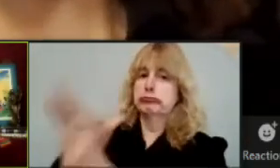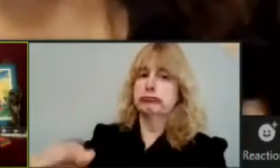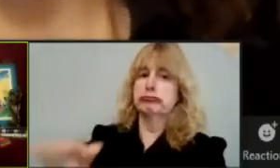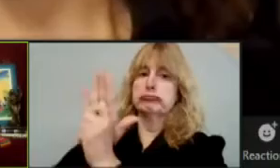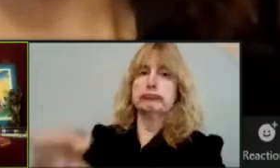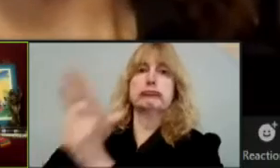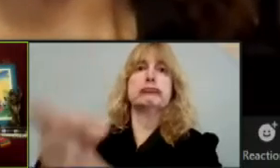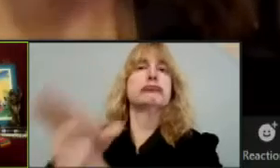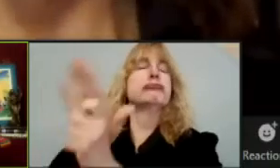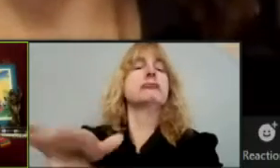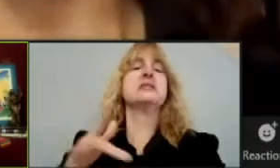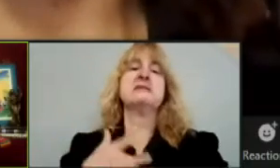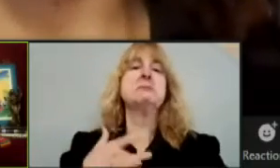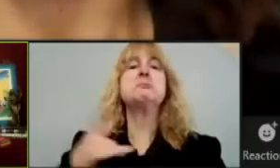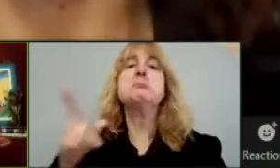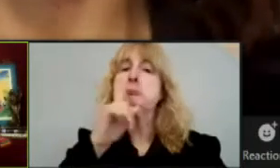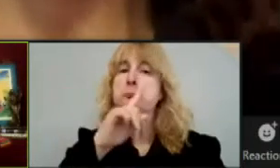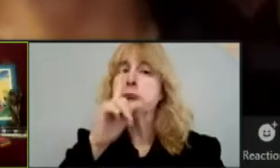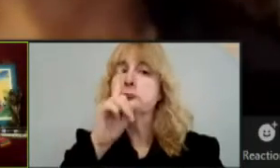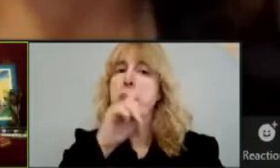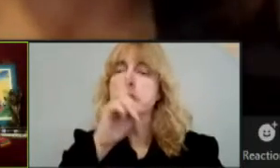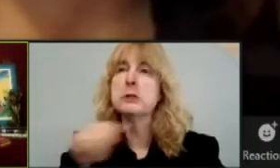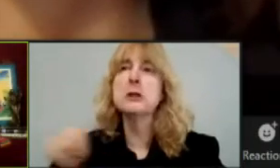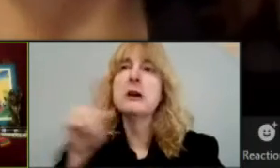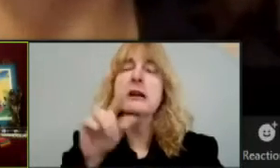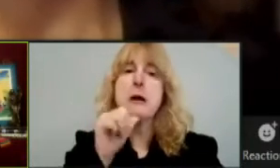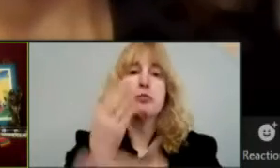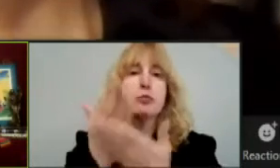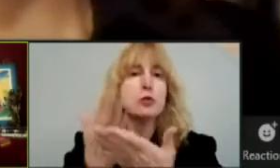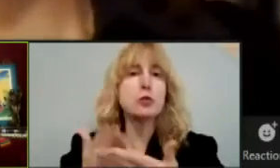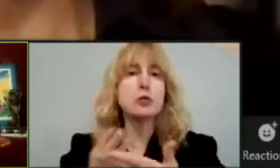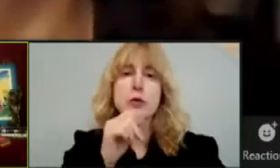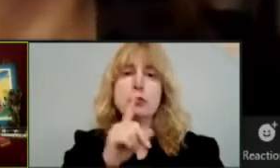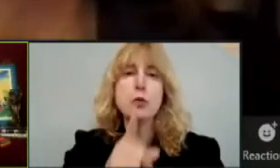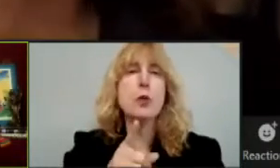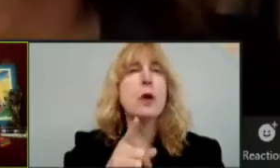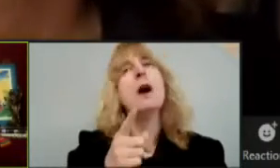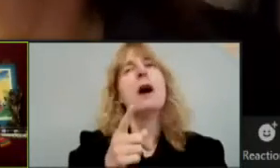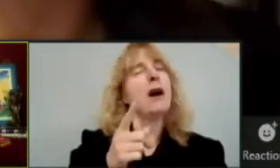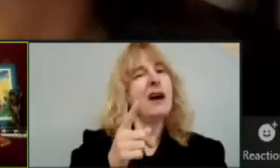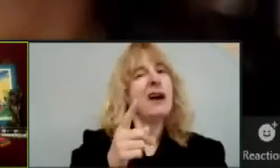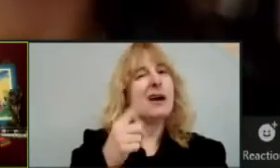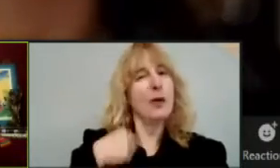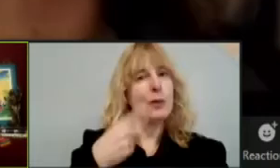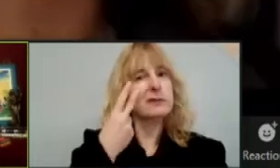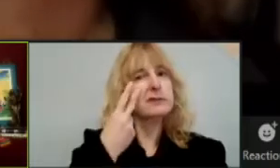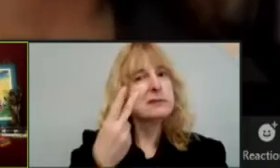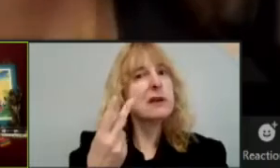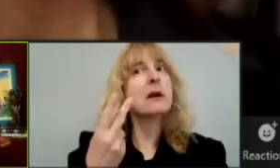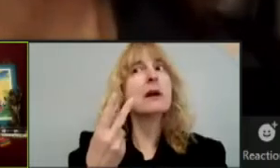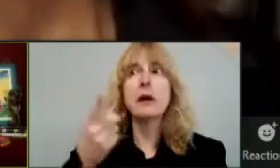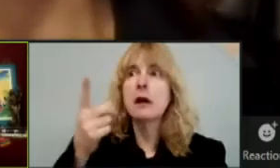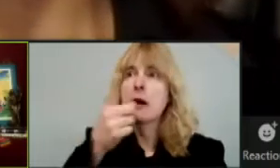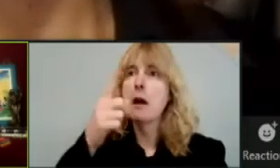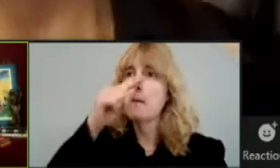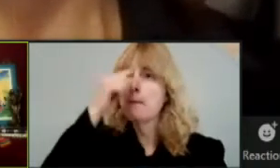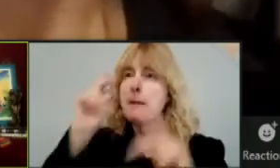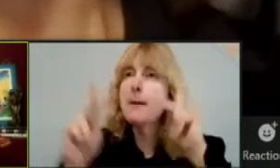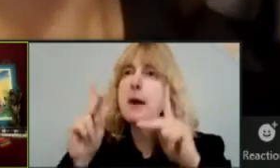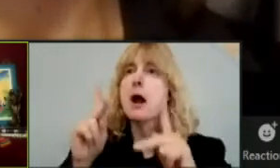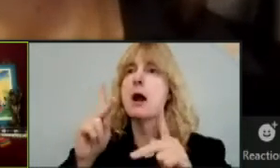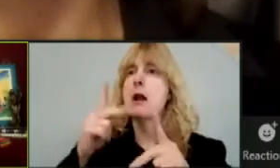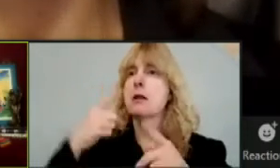to somehow say, how were they valid? So again, we see in particular the votes of Black people, Latinos, and